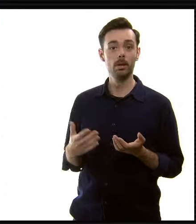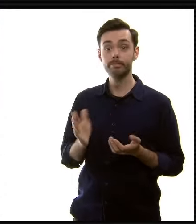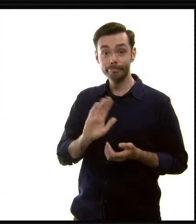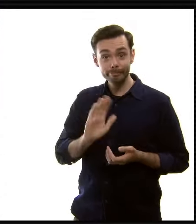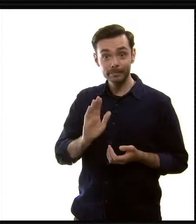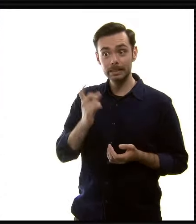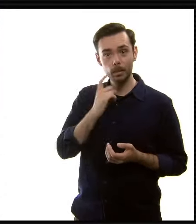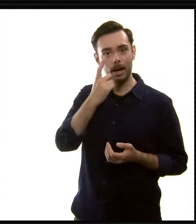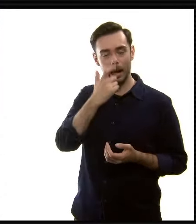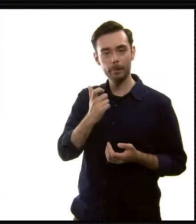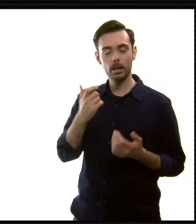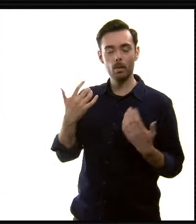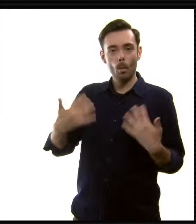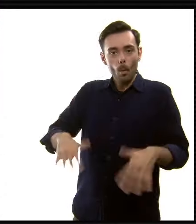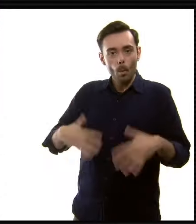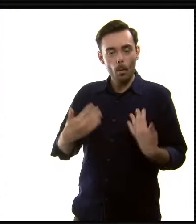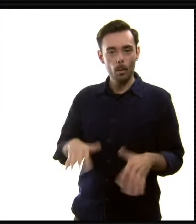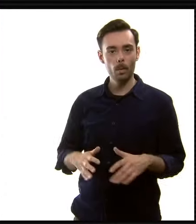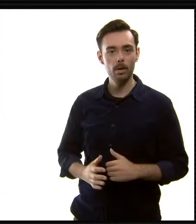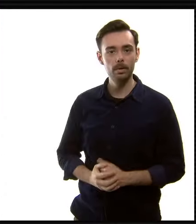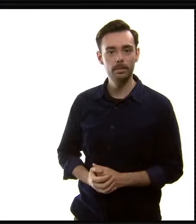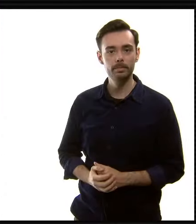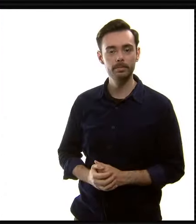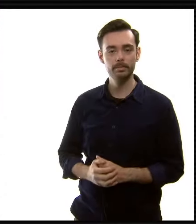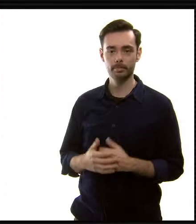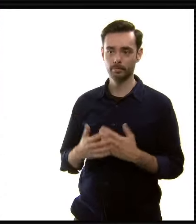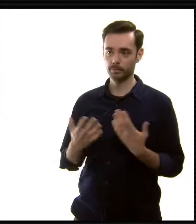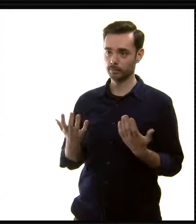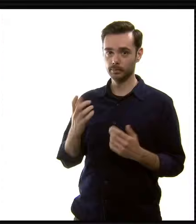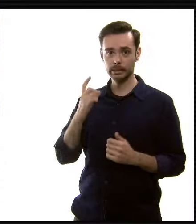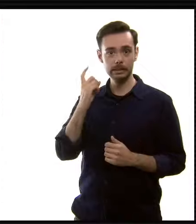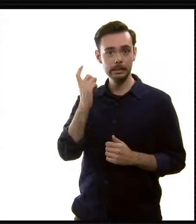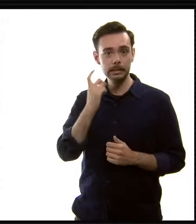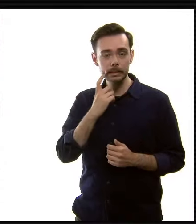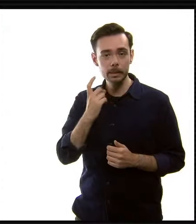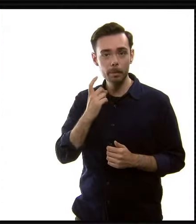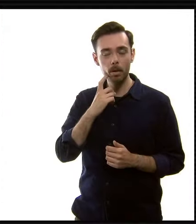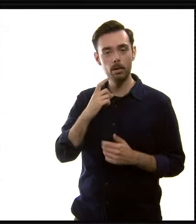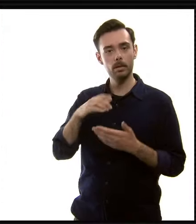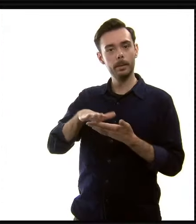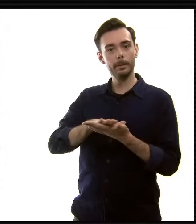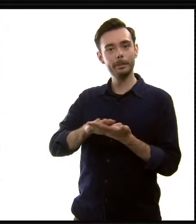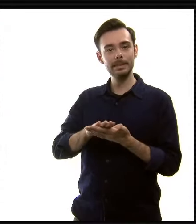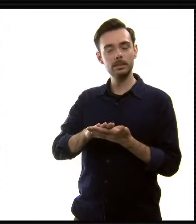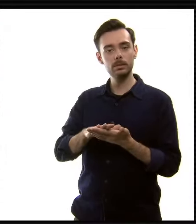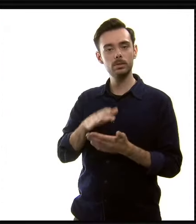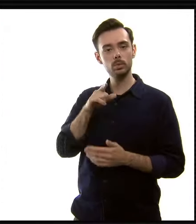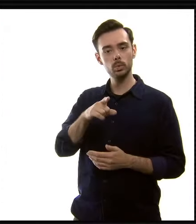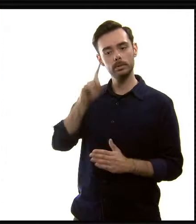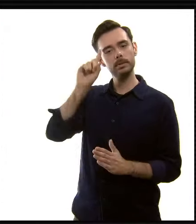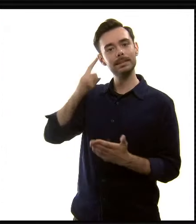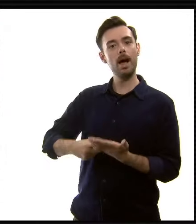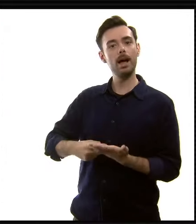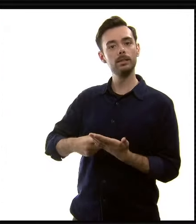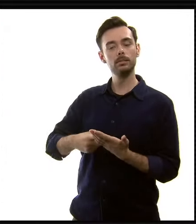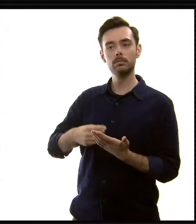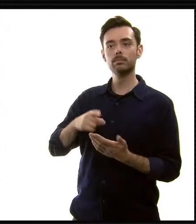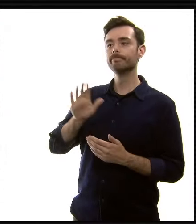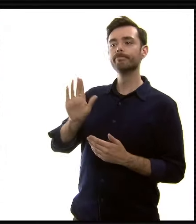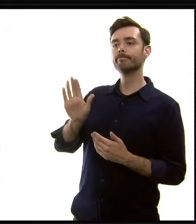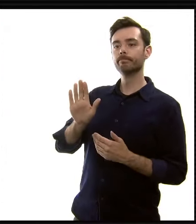the simplicity often hides all of the paths not taken. To me, there's a boldness that I enjoy